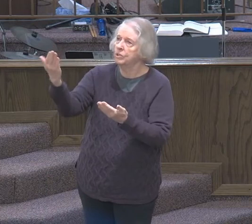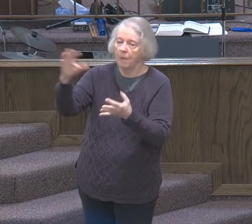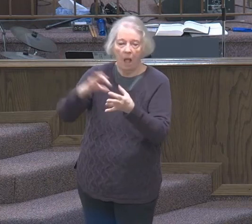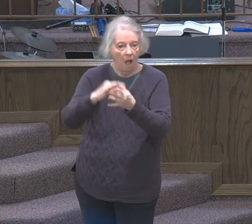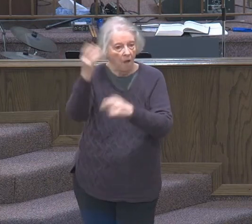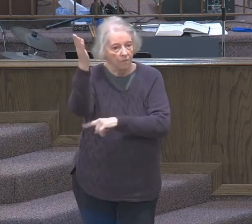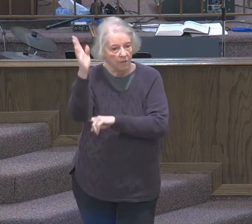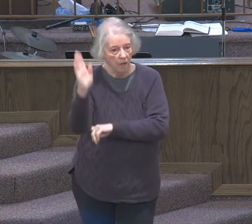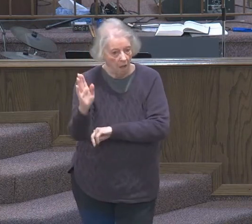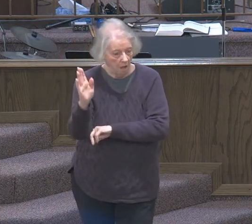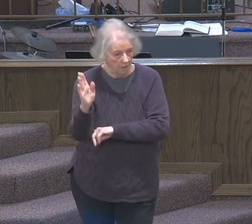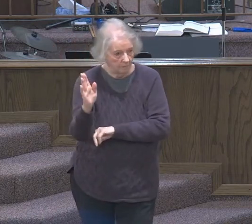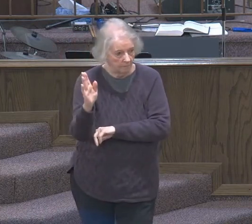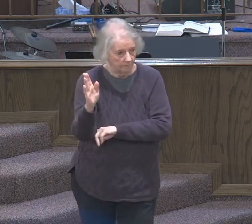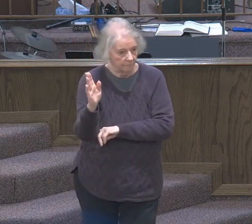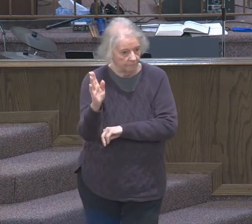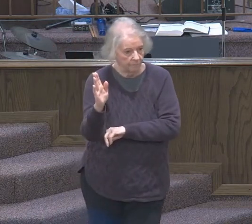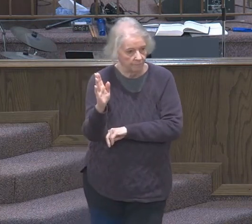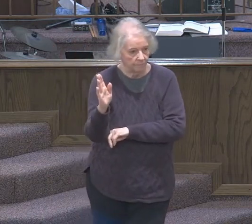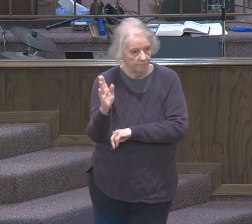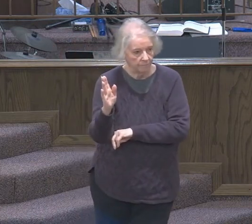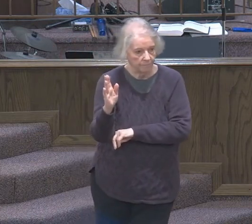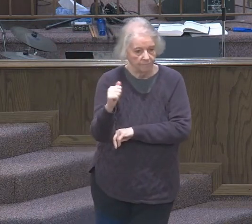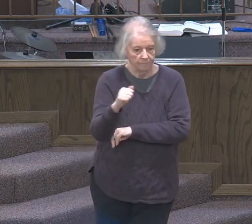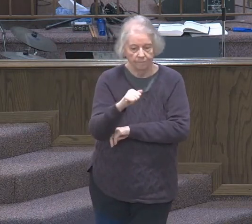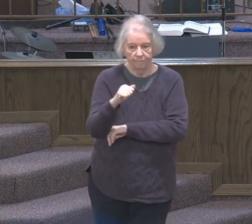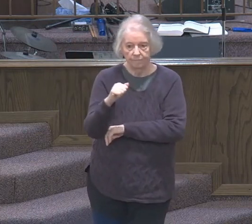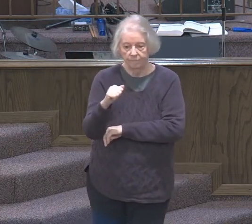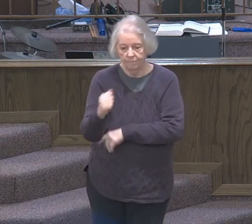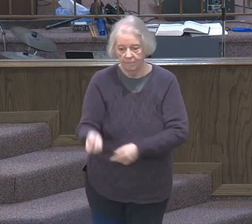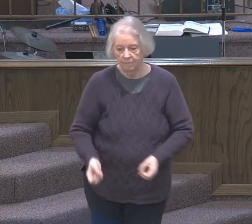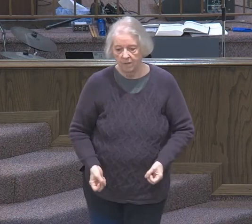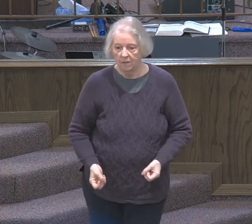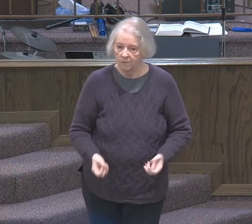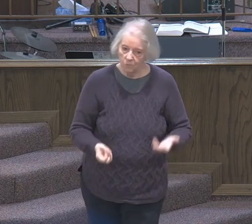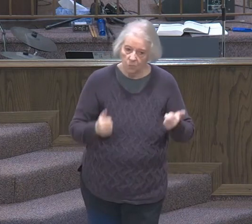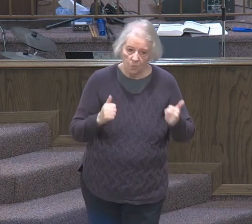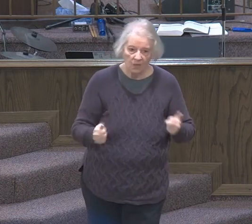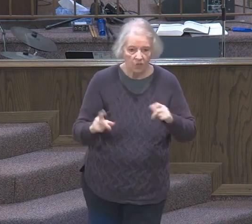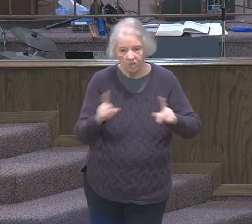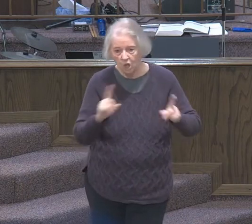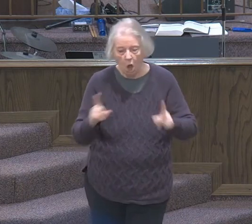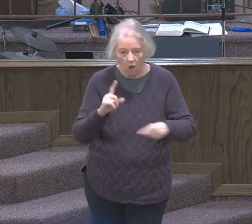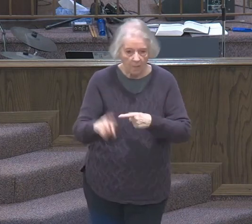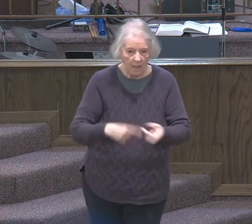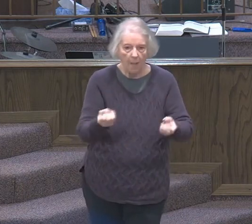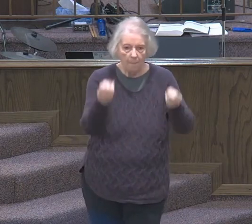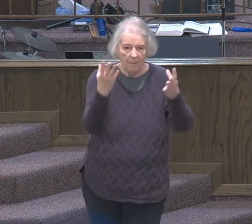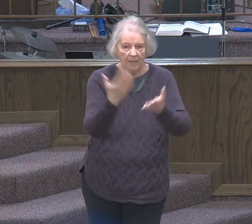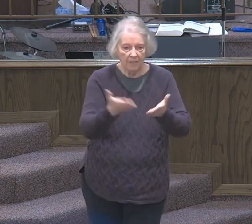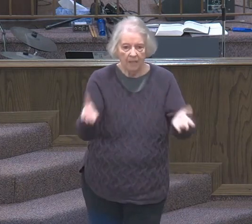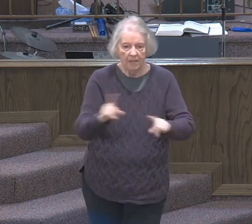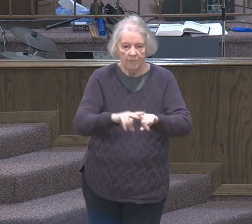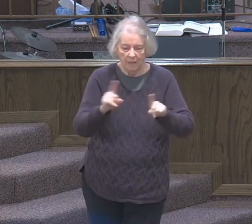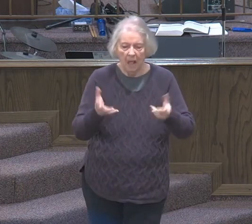our response as a result. There's a lot of things we could talk about worship, but I want to focus on the